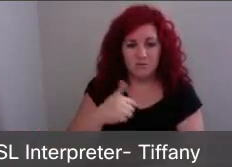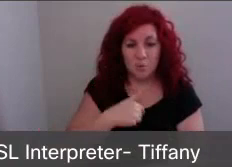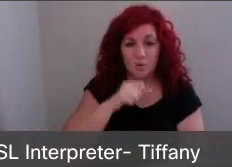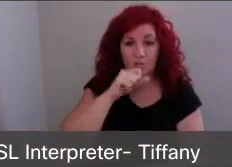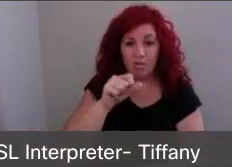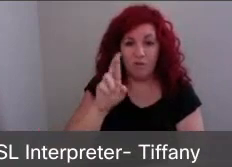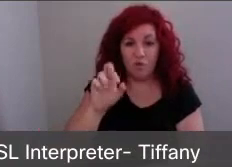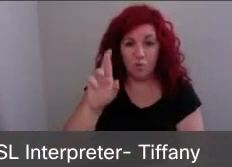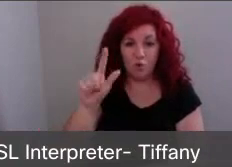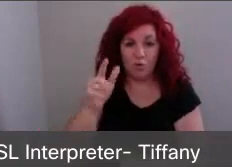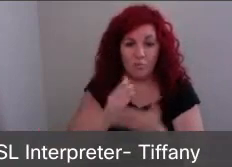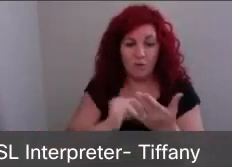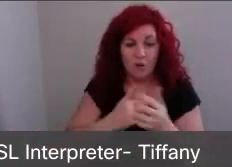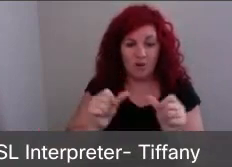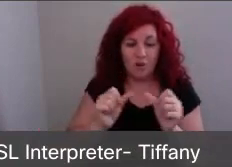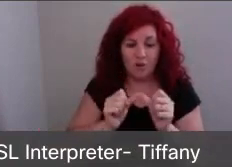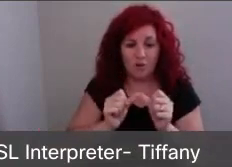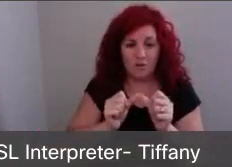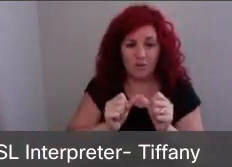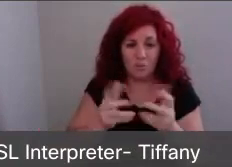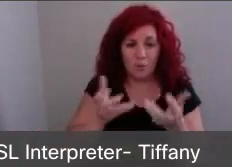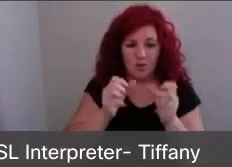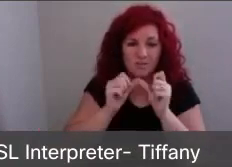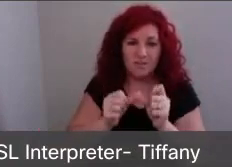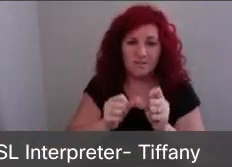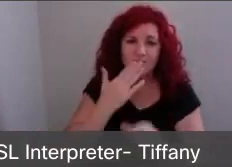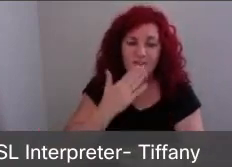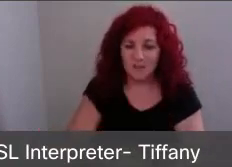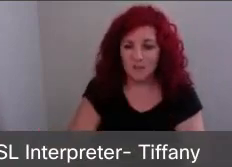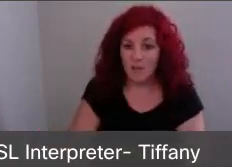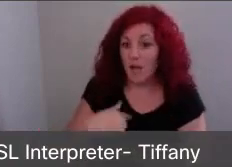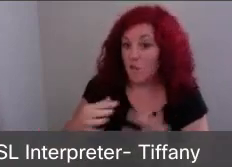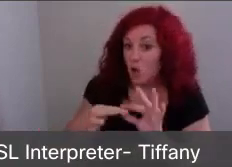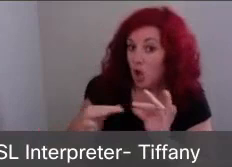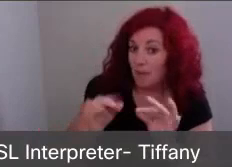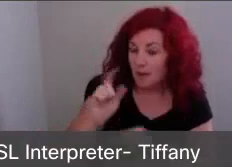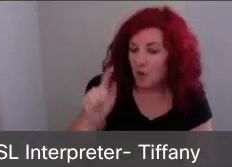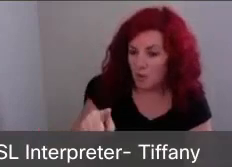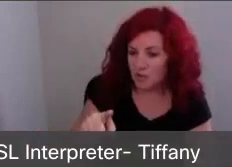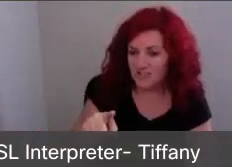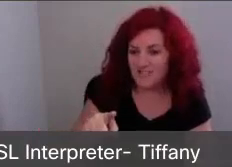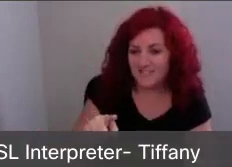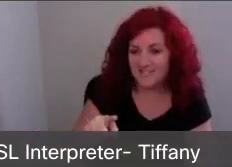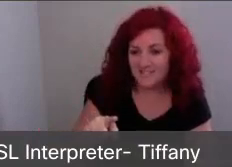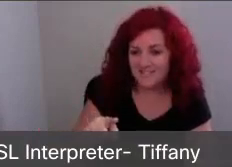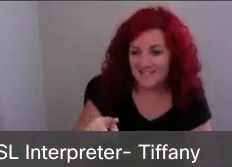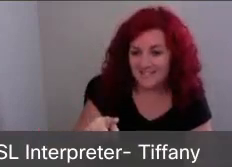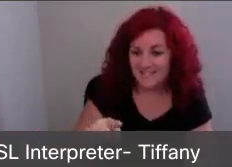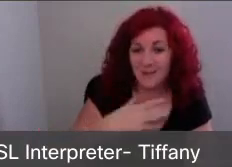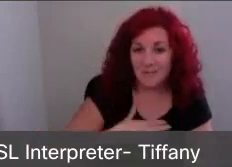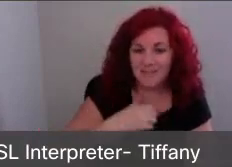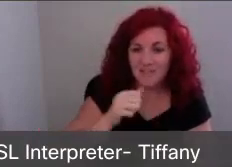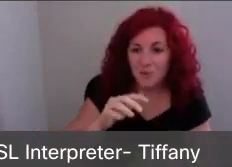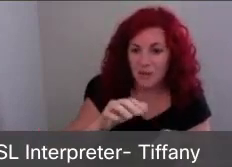rural nature of our area, and we would like to keep it that way. Thank you. I have a comment and a question. If you know, please don't go away.